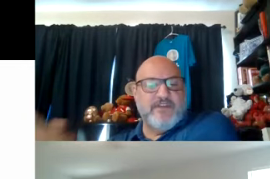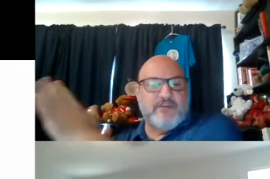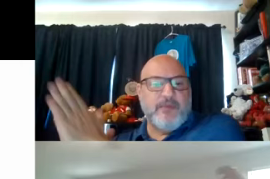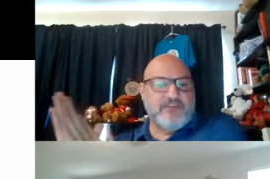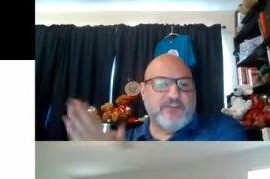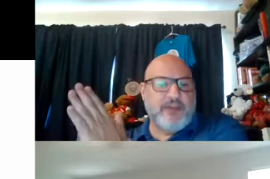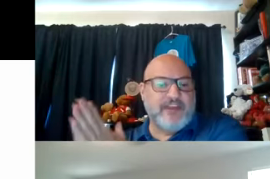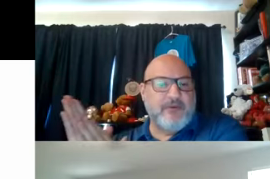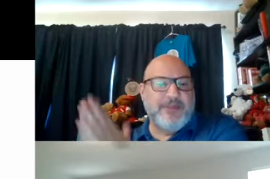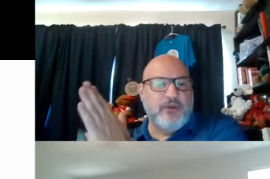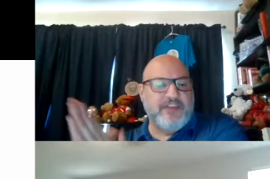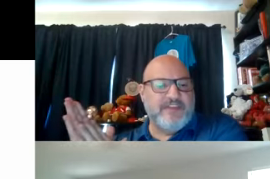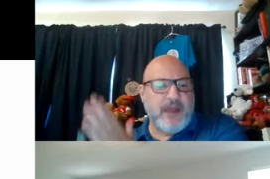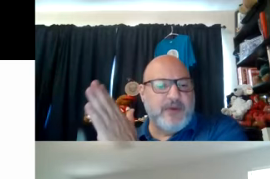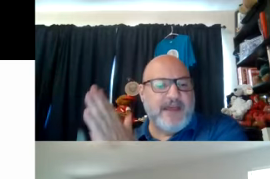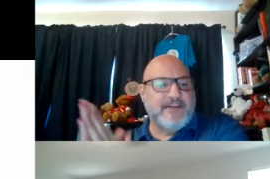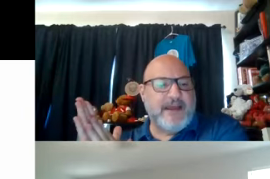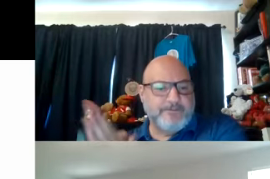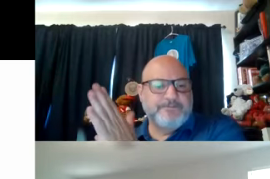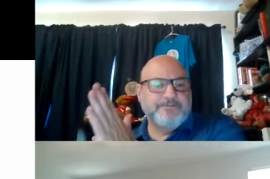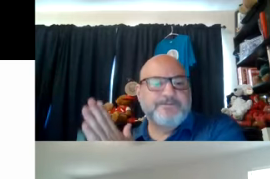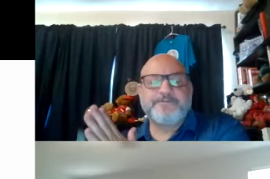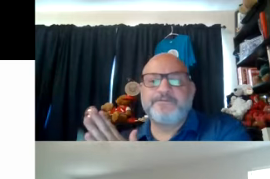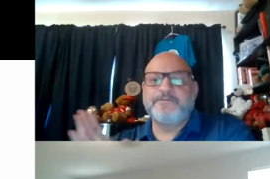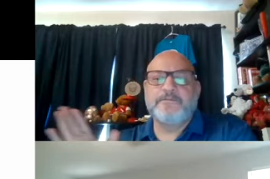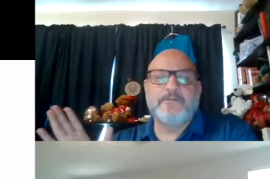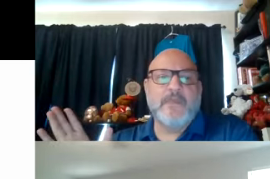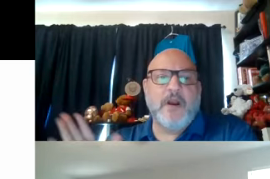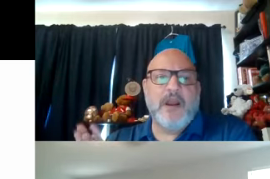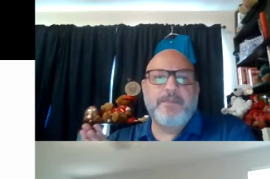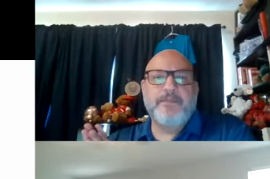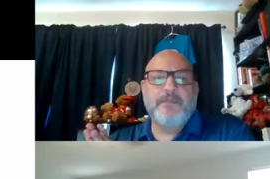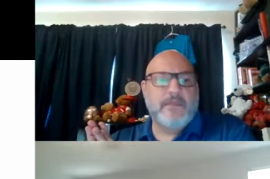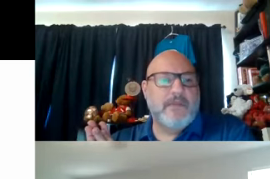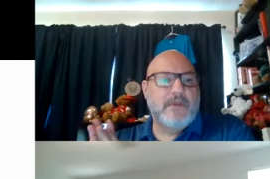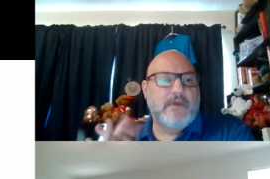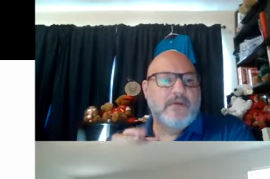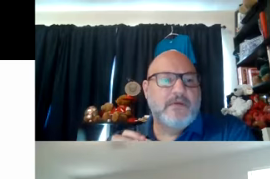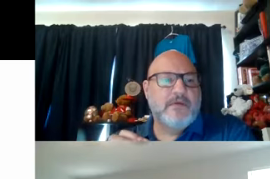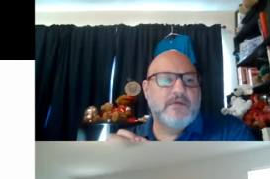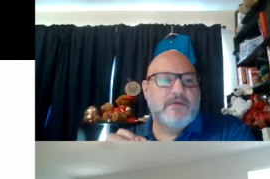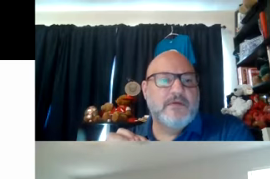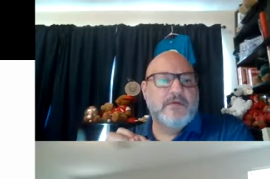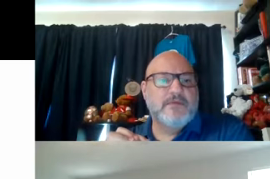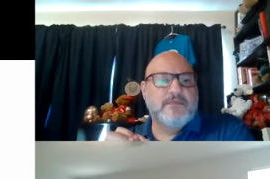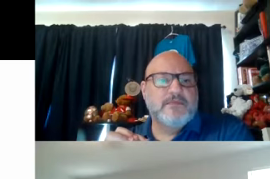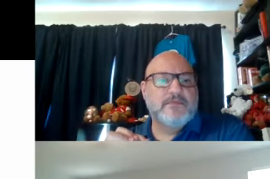language of the information. So I think that would be the only thing that I would add to that. All right. Did you say,